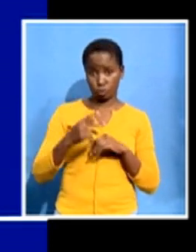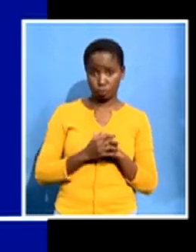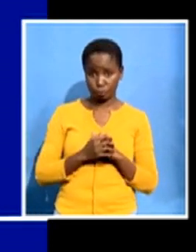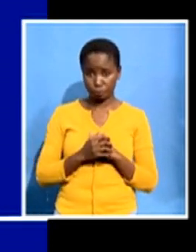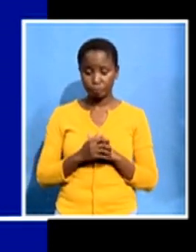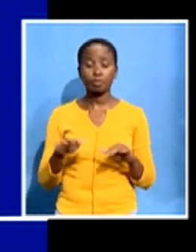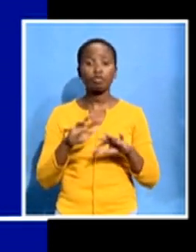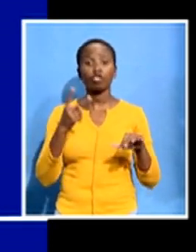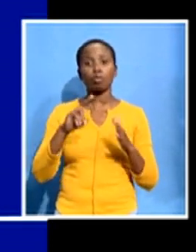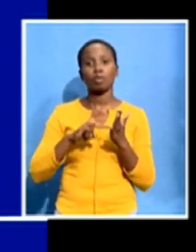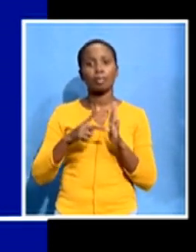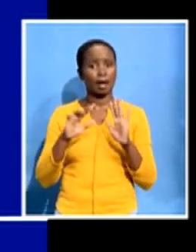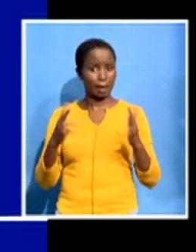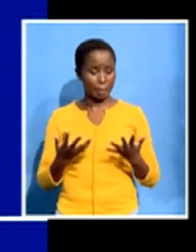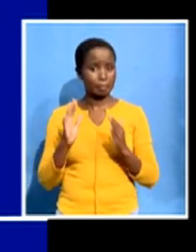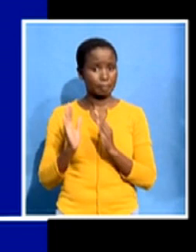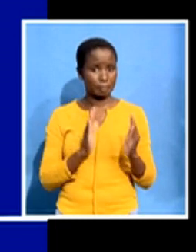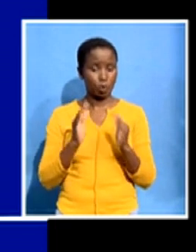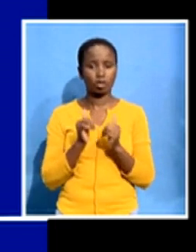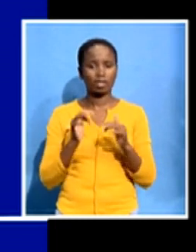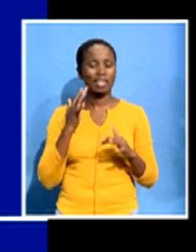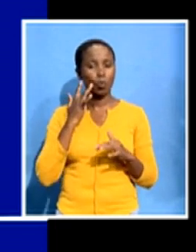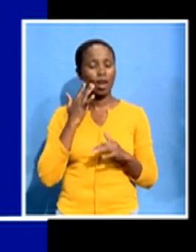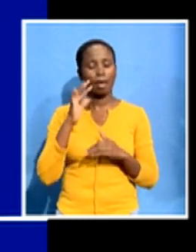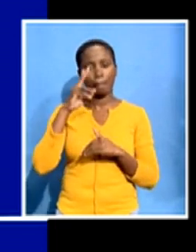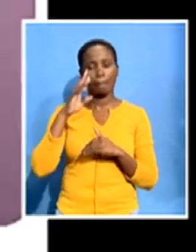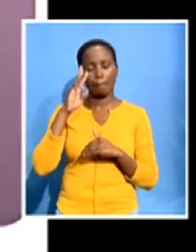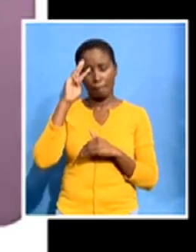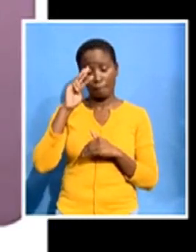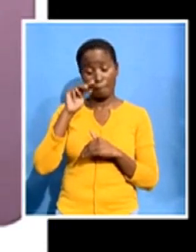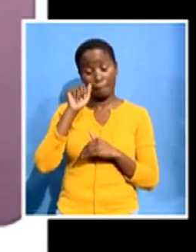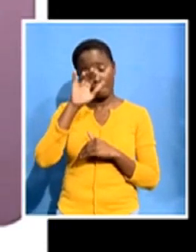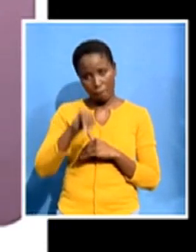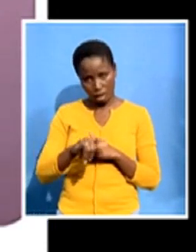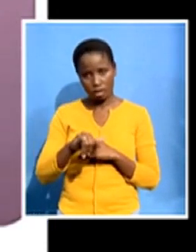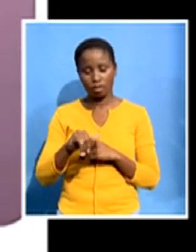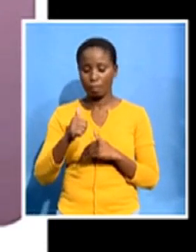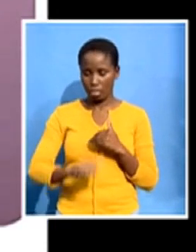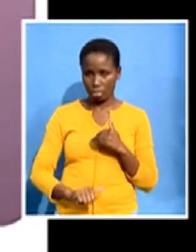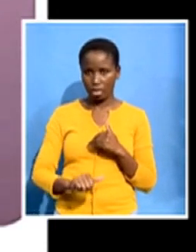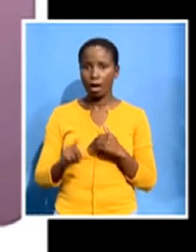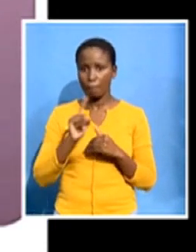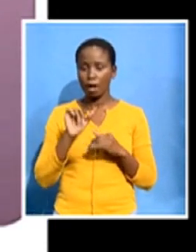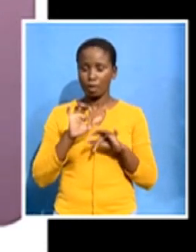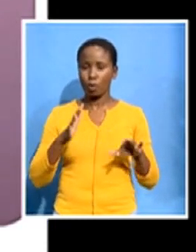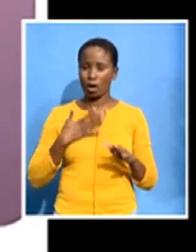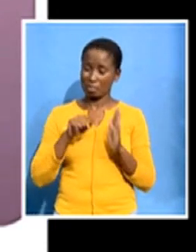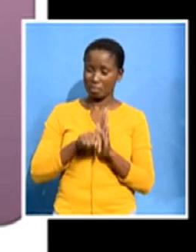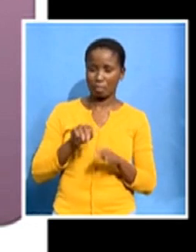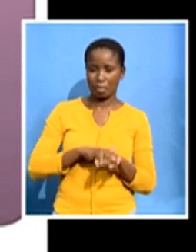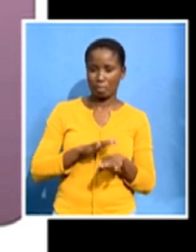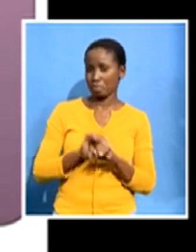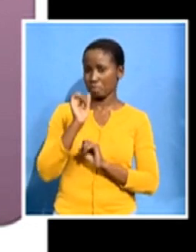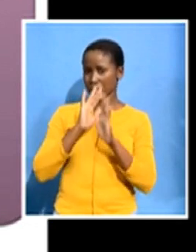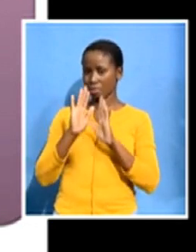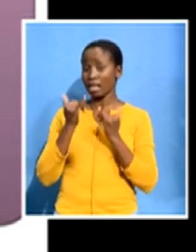in May. And I know a lot of questions is about the detail of this. So I will give you where we are currently. We've learned